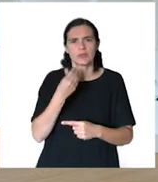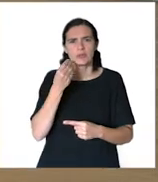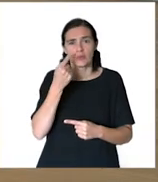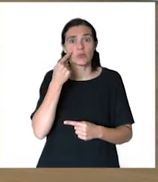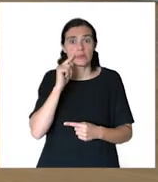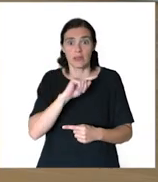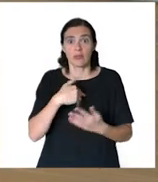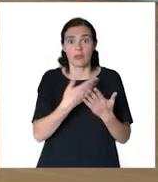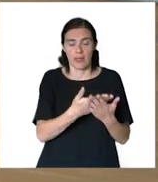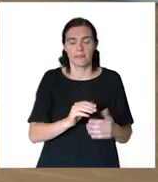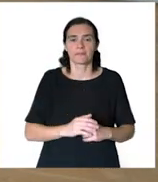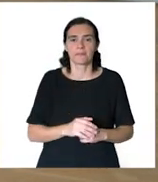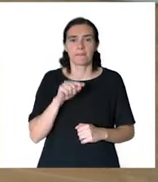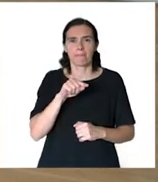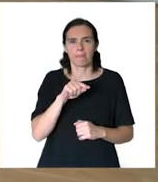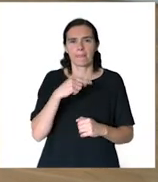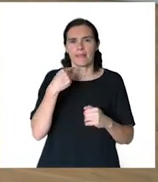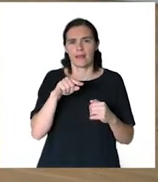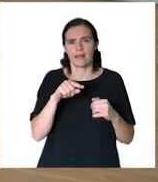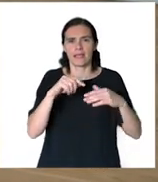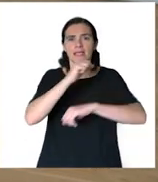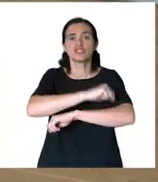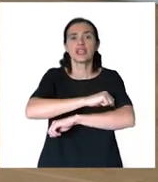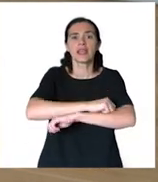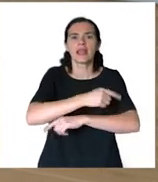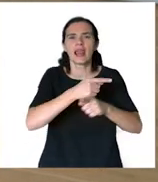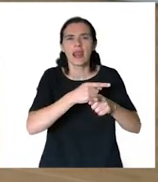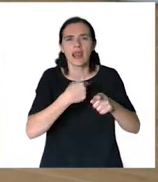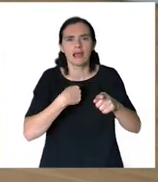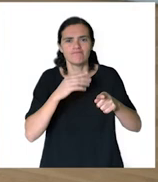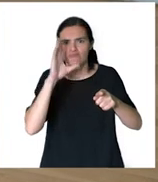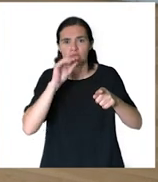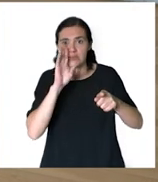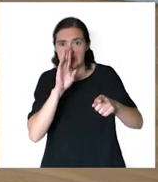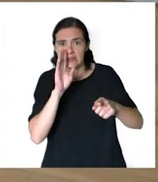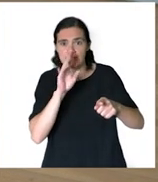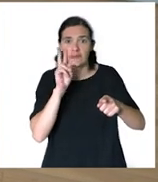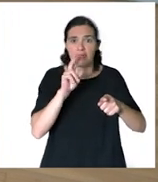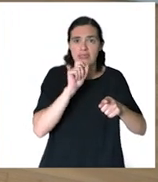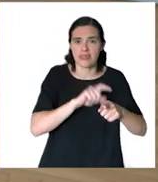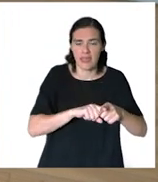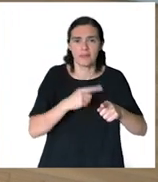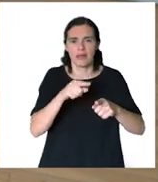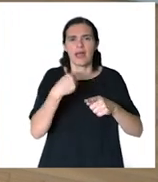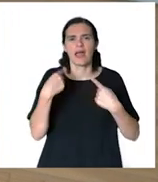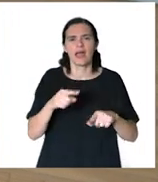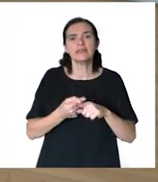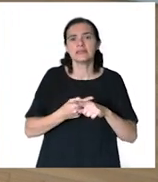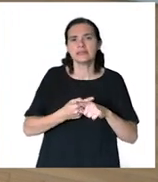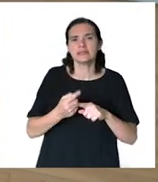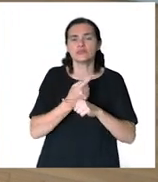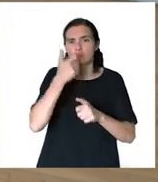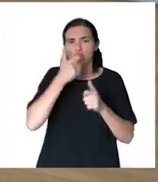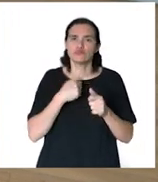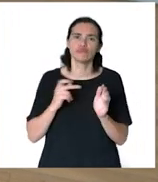awareness. Here, hanging in front of this window, I don't know if you can see it on camera. It's actually quite interesting because